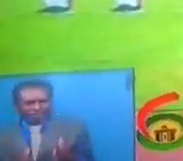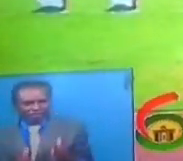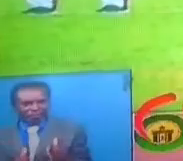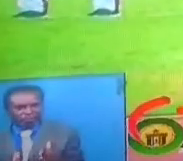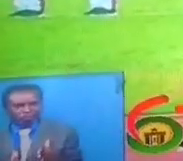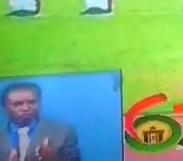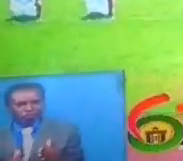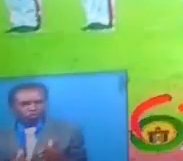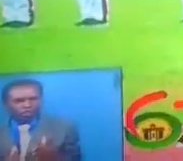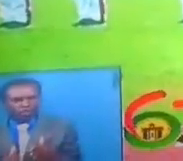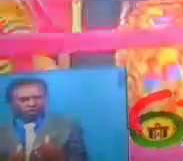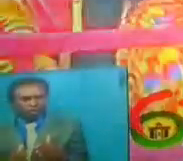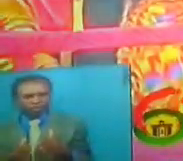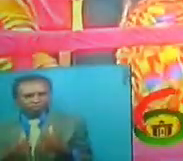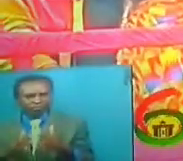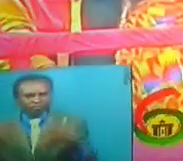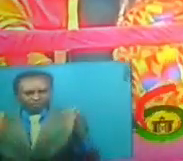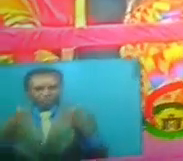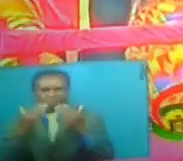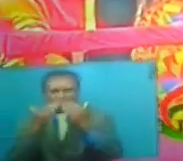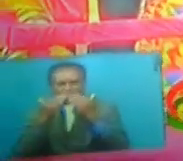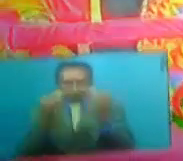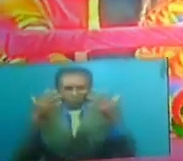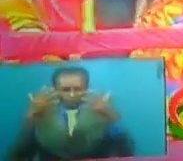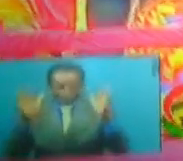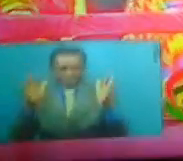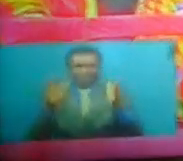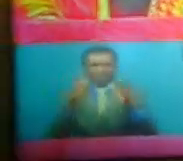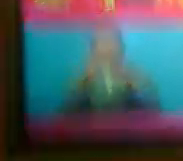So the leader is going to ask permission again for them to march off.